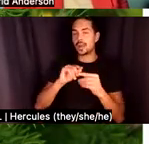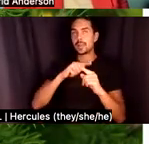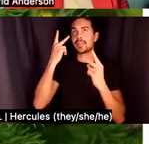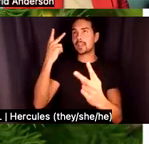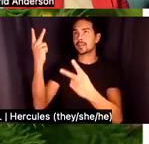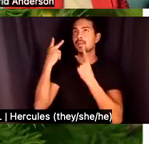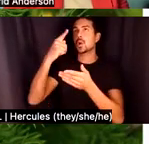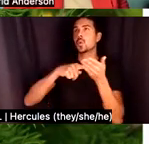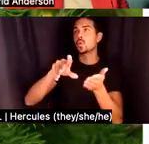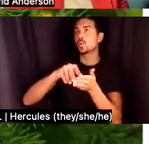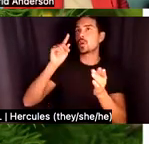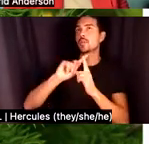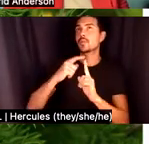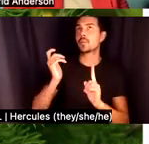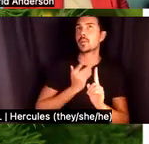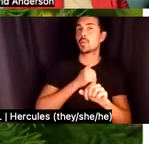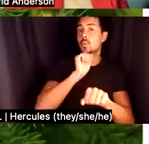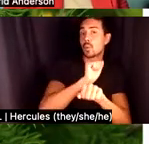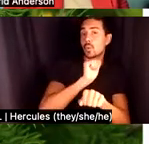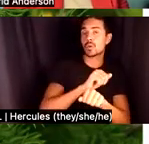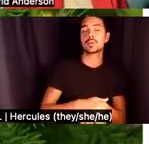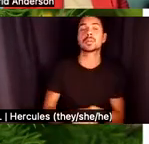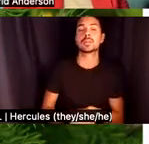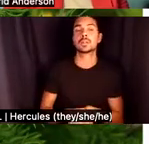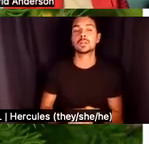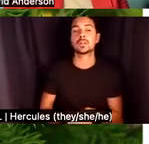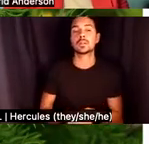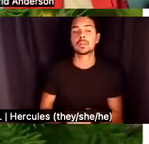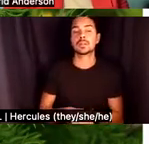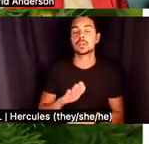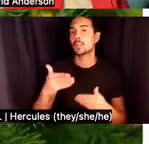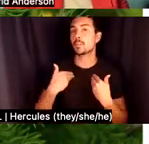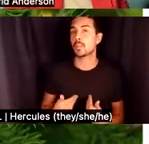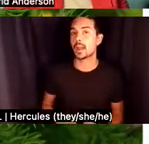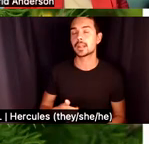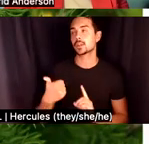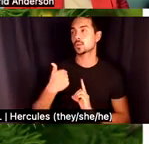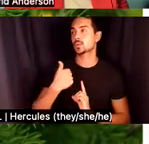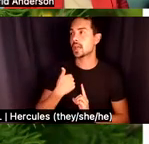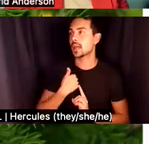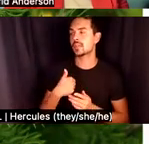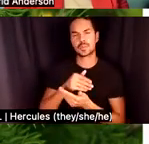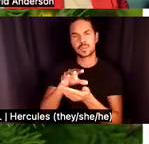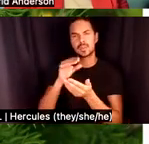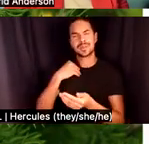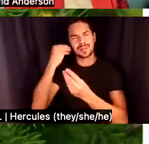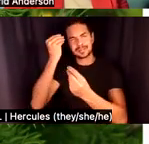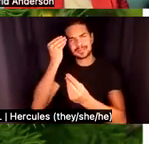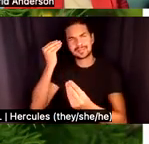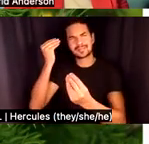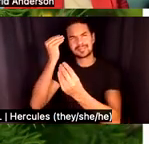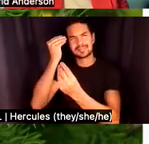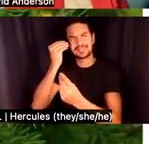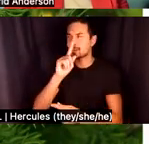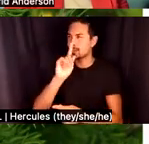learned from our work? What does that mean for the relationship between your body and yourself? I've been trying to thinking about that recently, is where are those